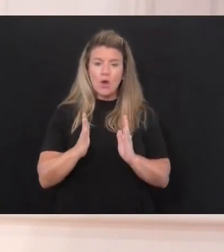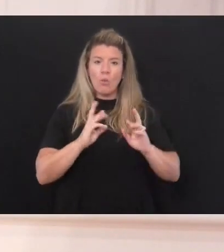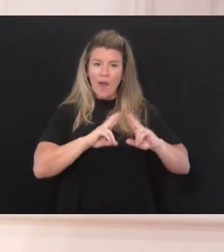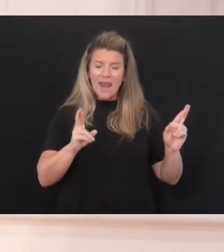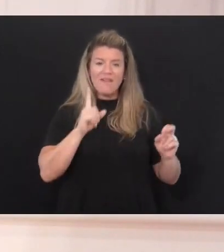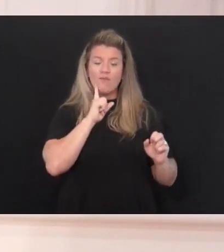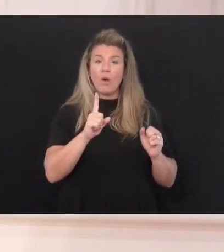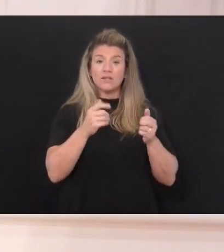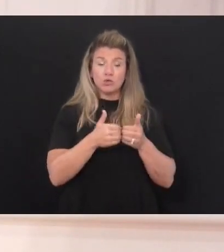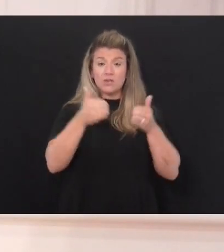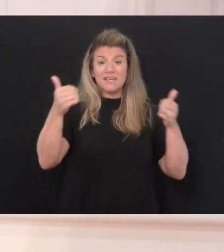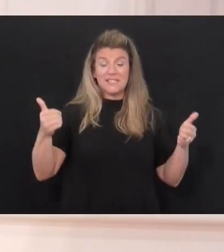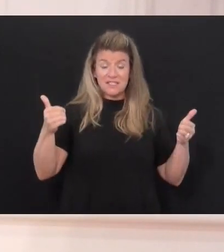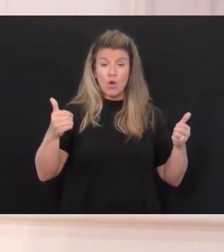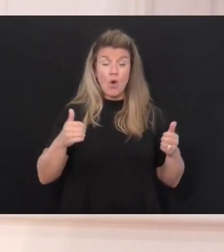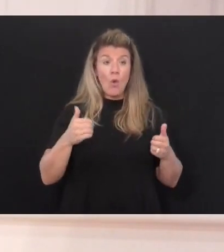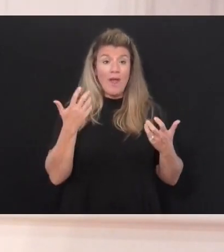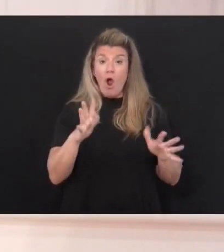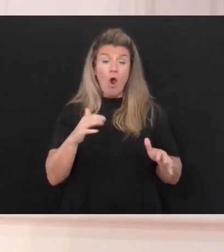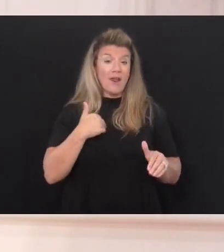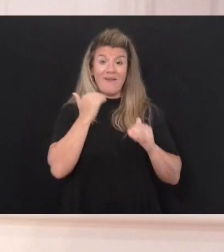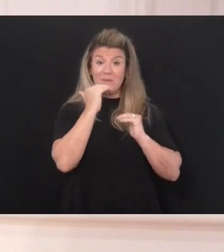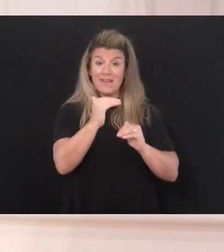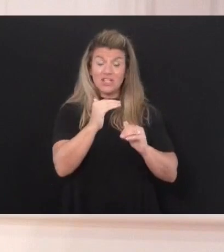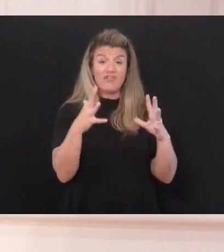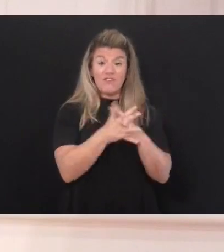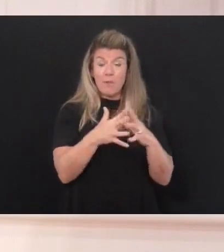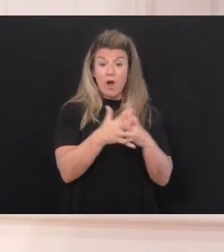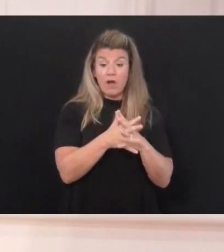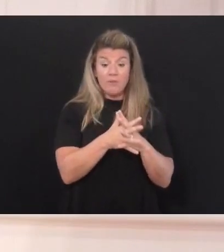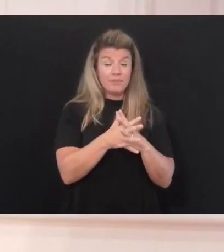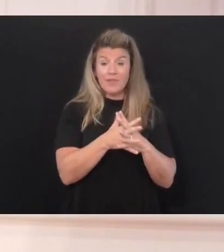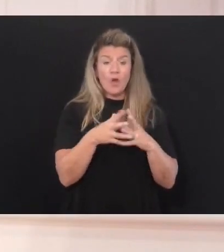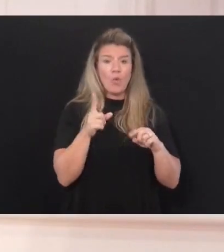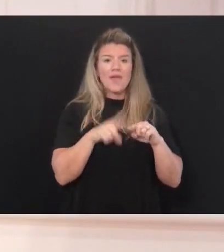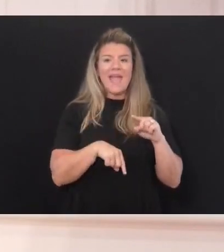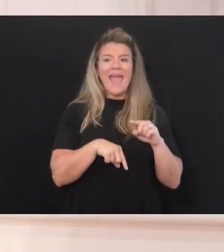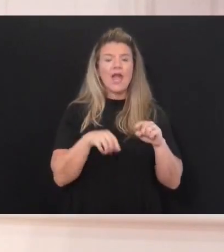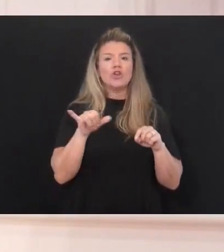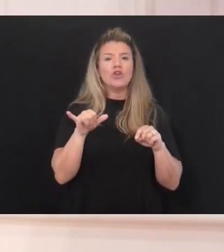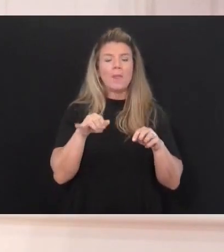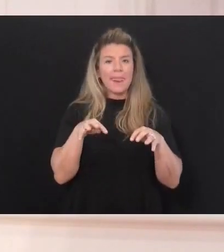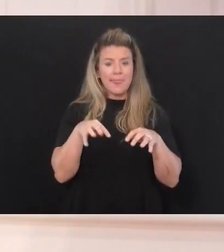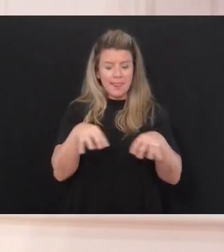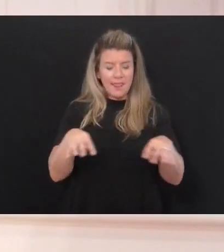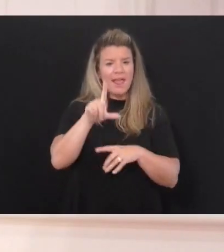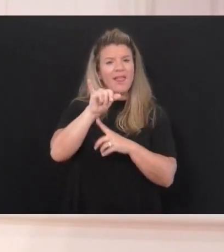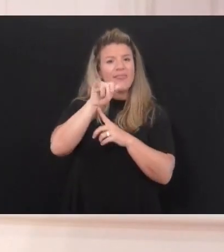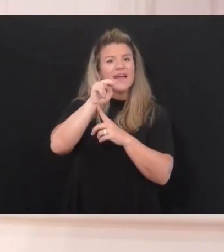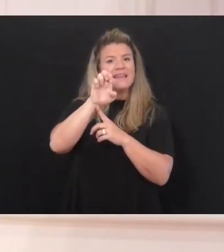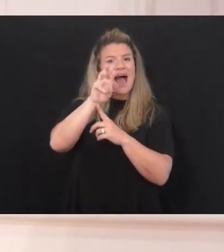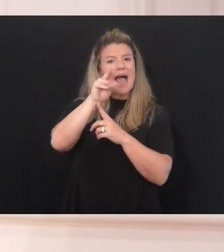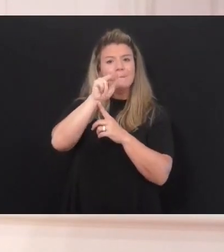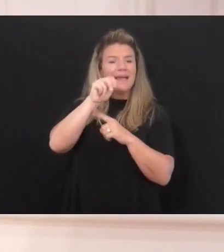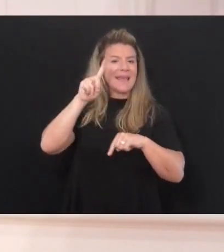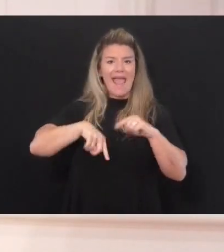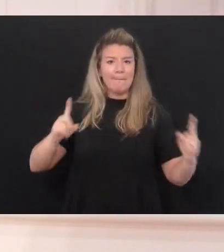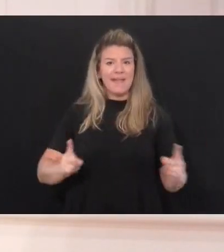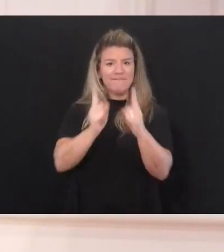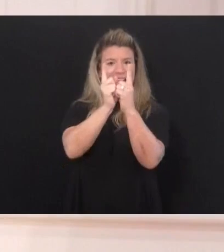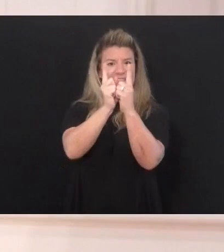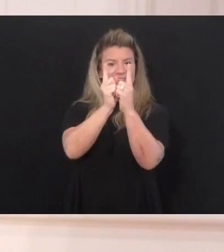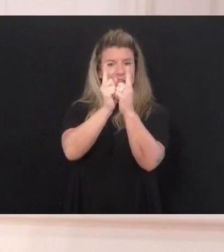and everything else like this, could very well benefit significantly from that. And lo and behold, we have. Now, I would